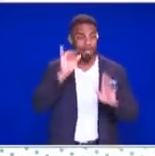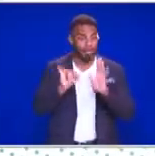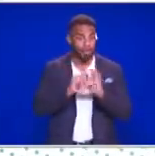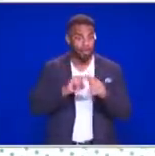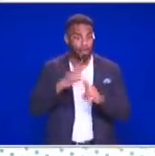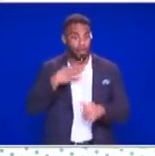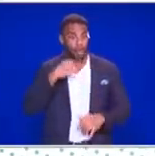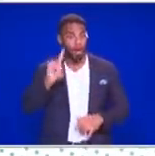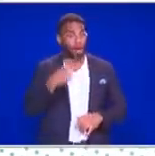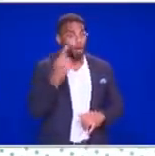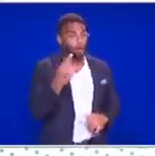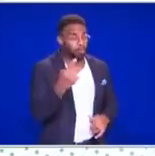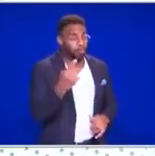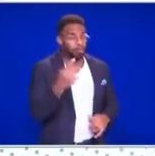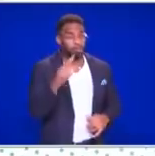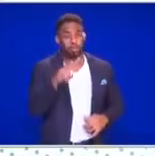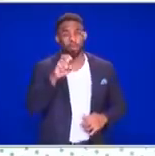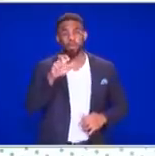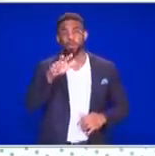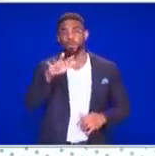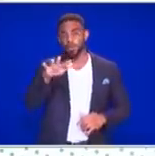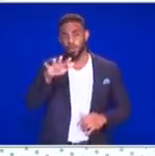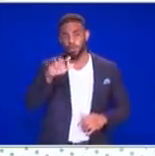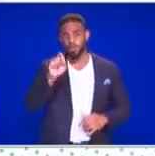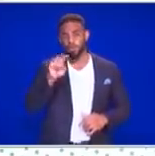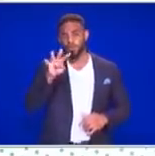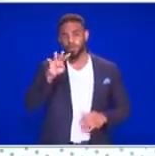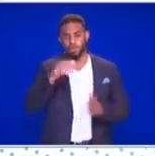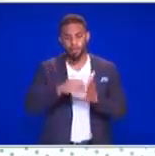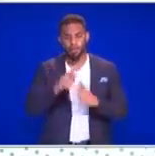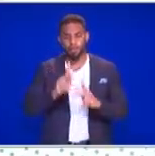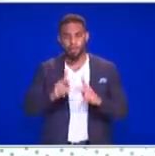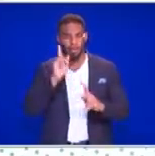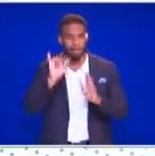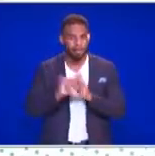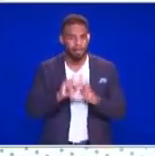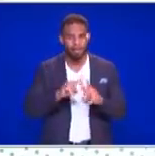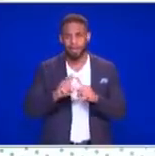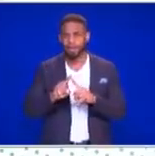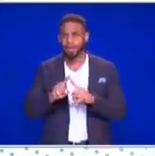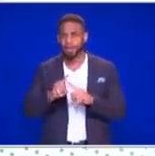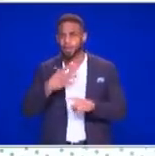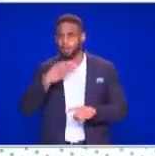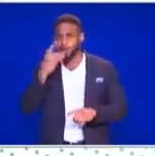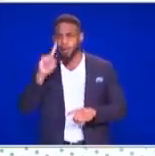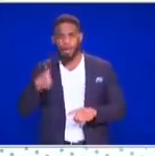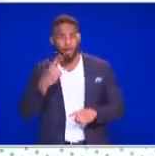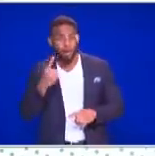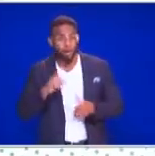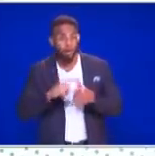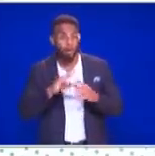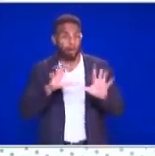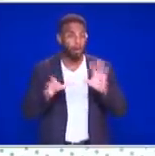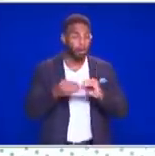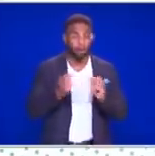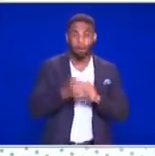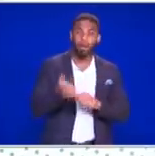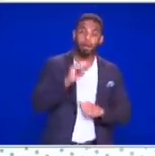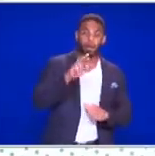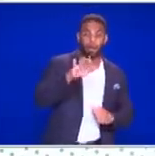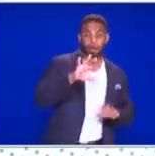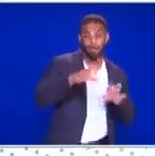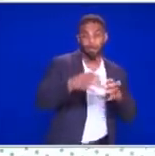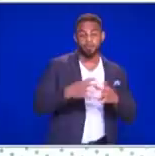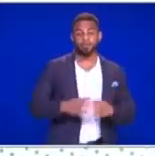identifying as white alone and 235.4 million people identifying as white alone or in combination with another race